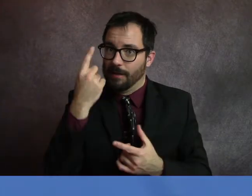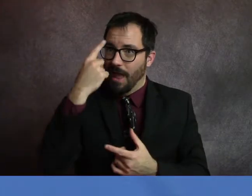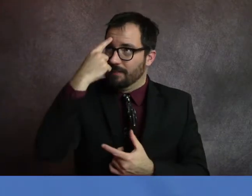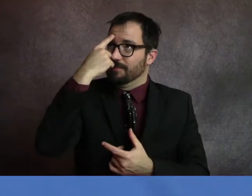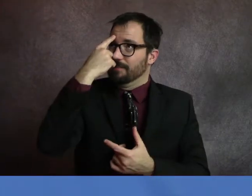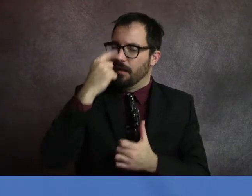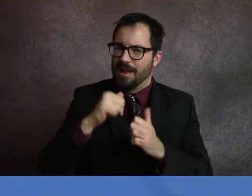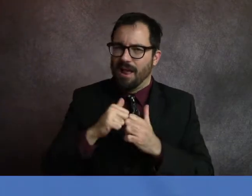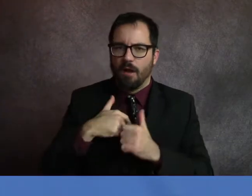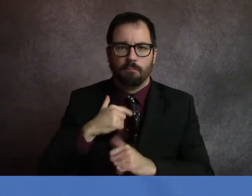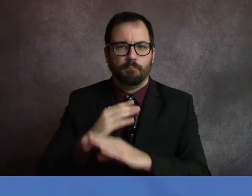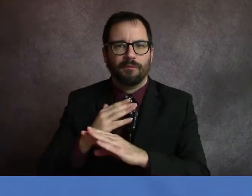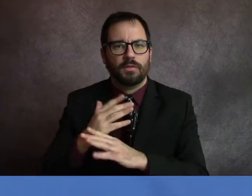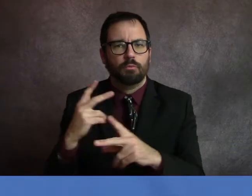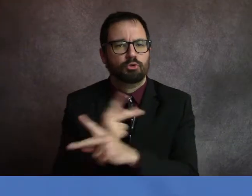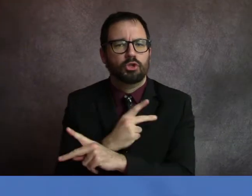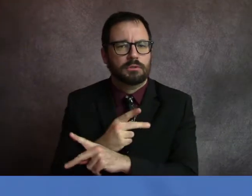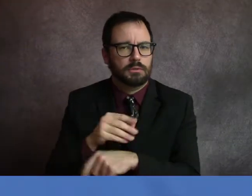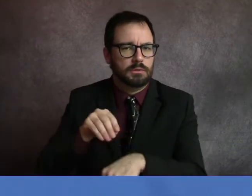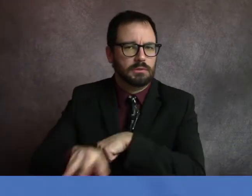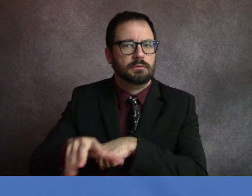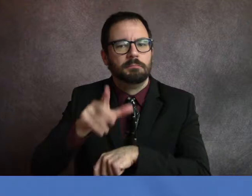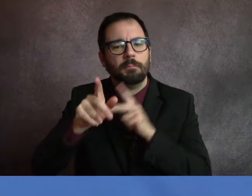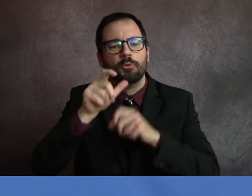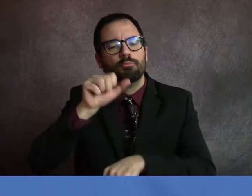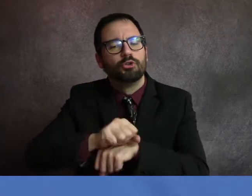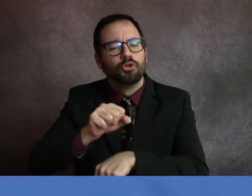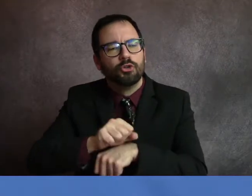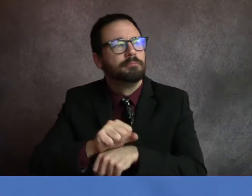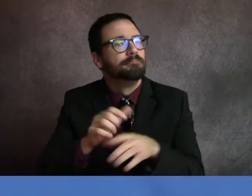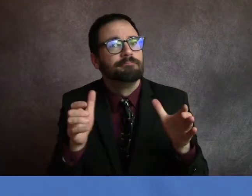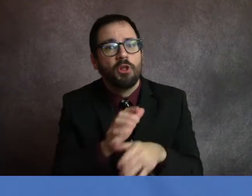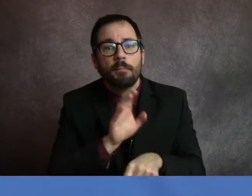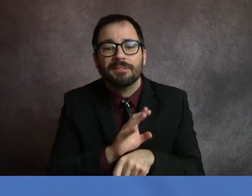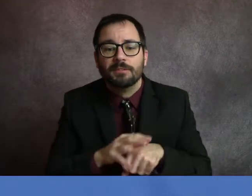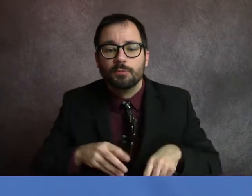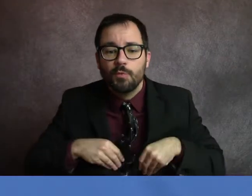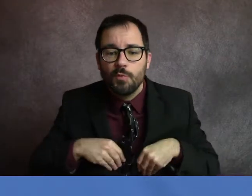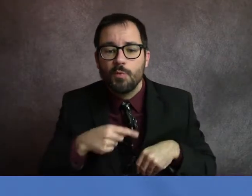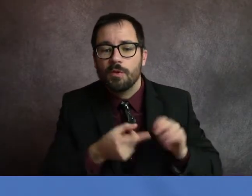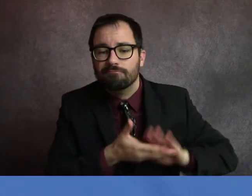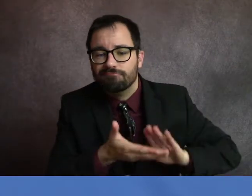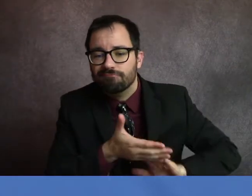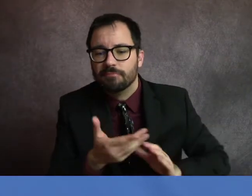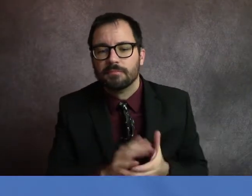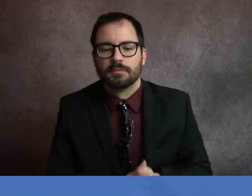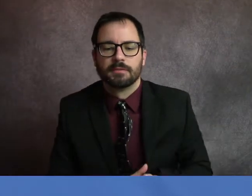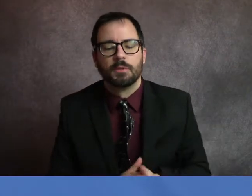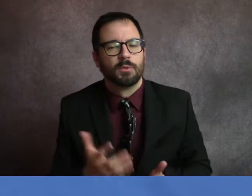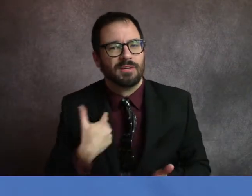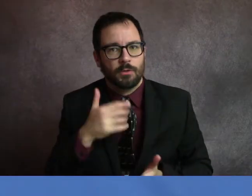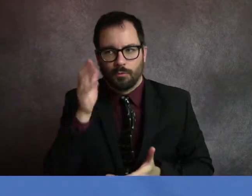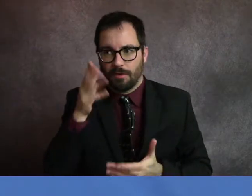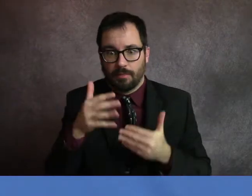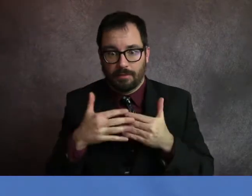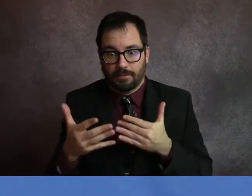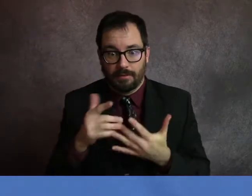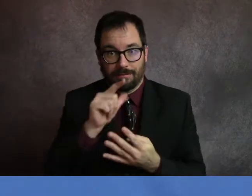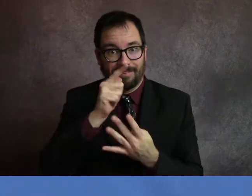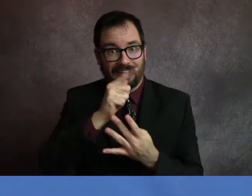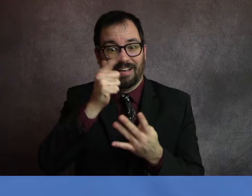and small businesses. After 3 weeks, we will then reevaluate the situation to see where we are with the virus here in the city of